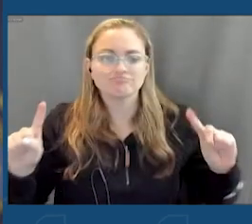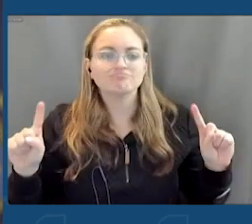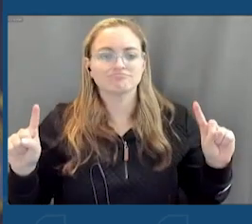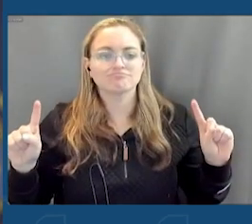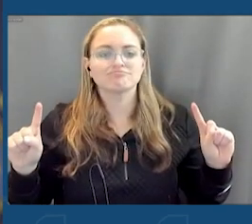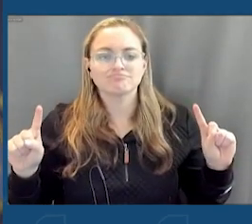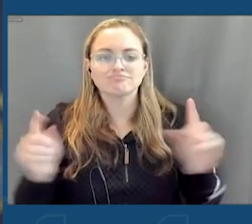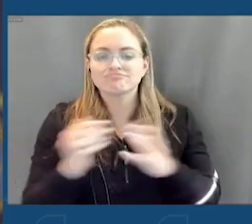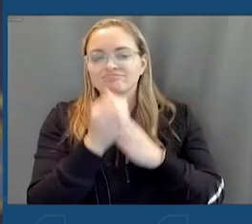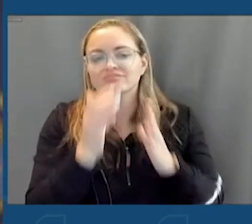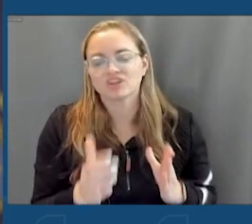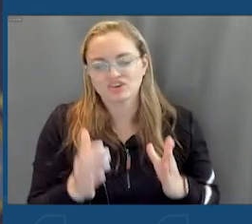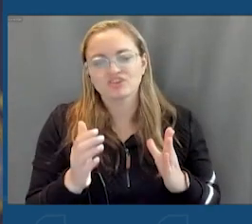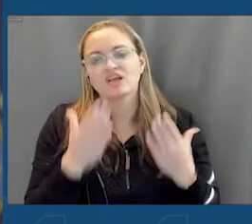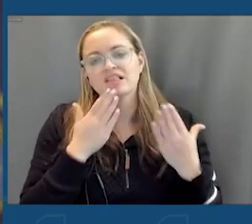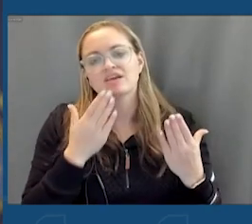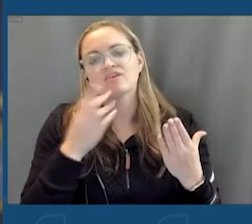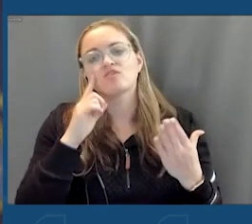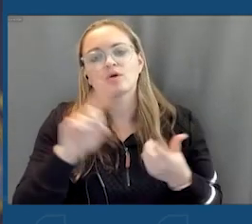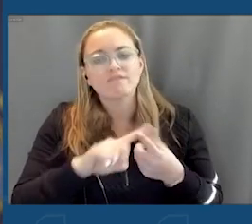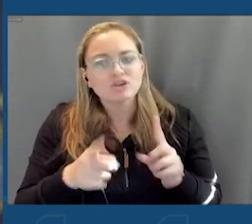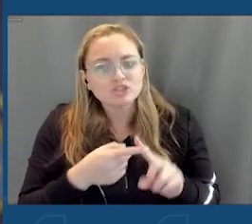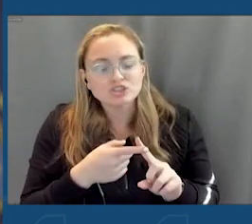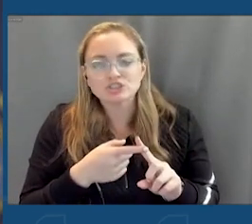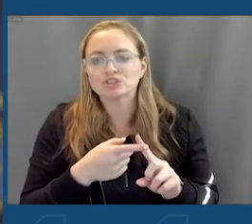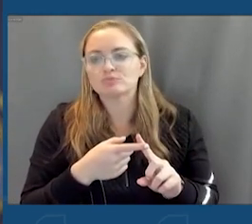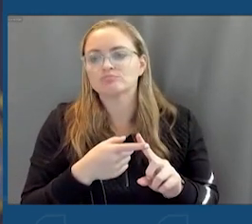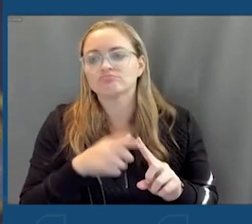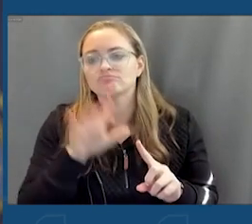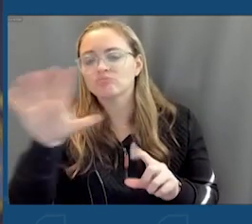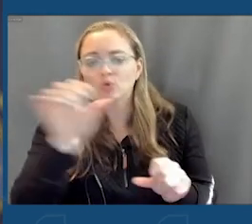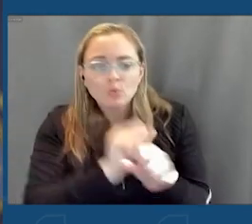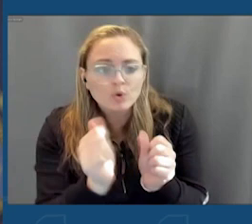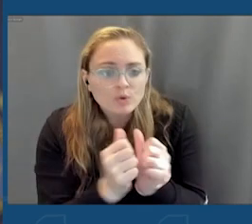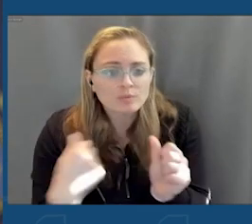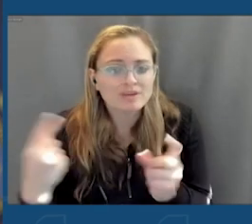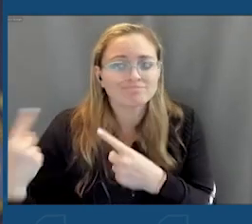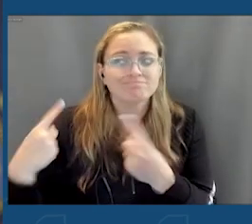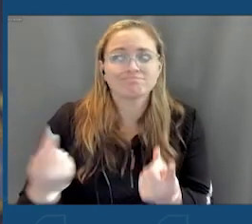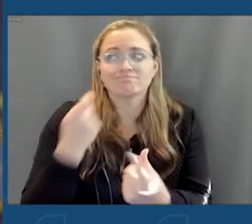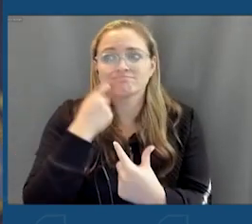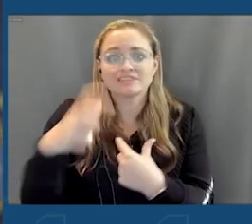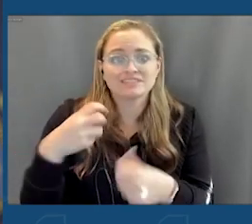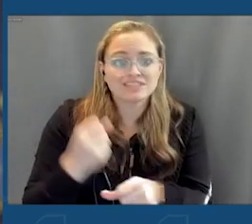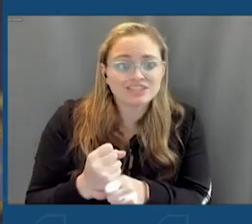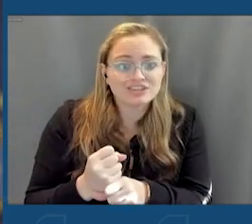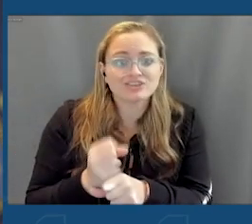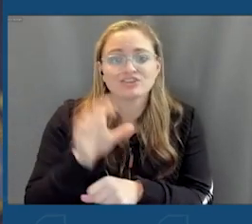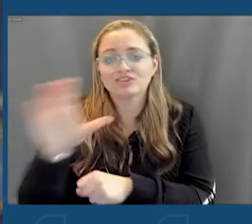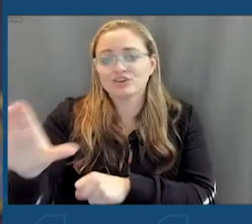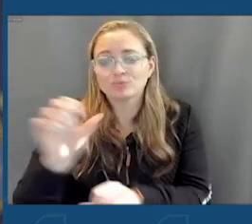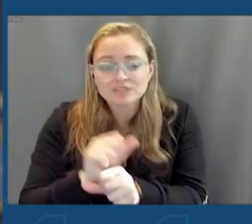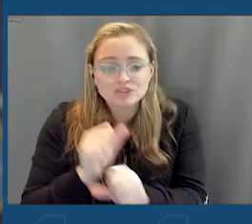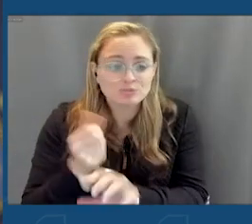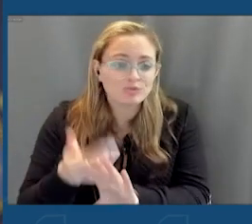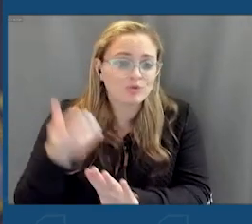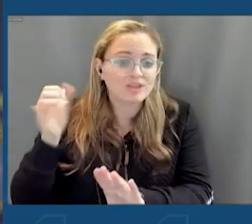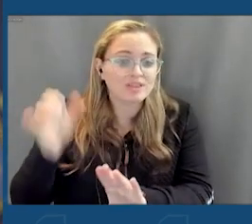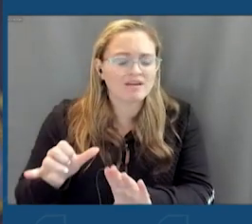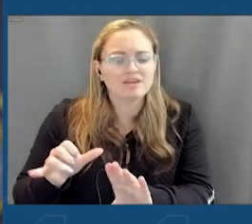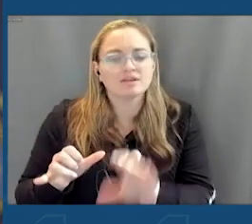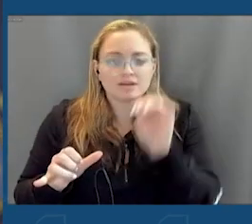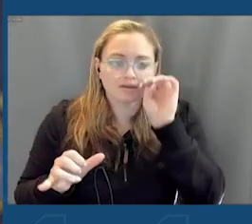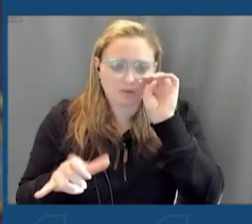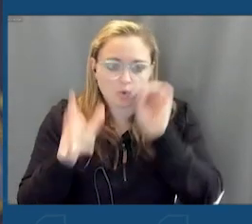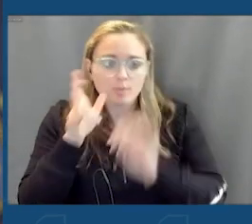she is. And I thank her for her friendship and her work with me over the past year in this position and her past positions before that. You'll also be hearing